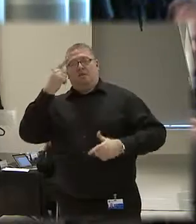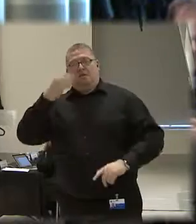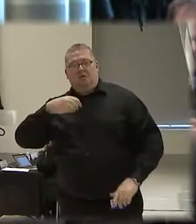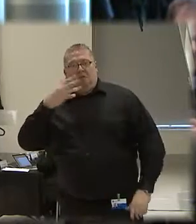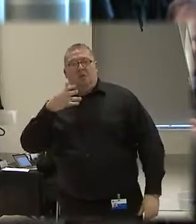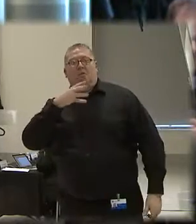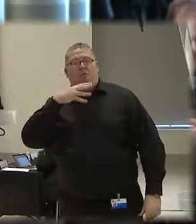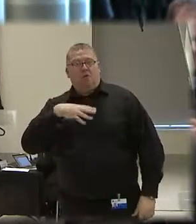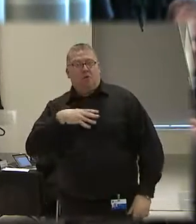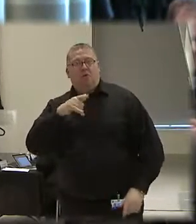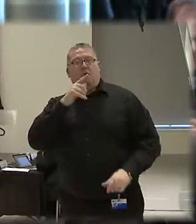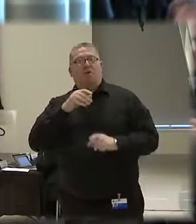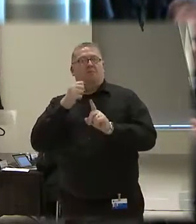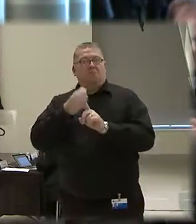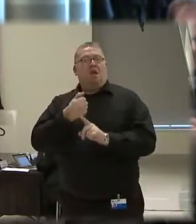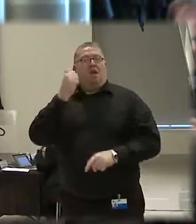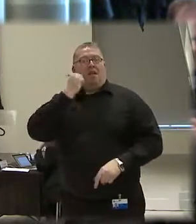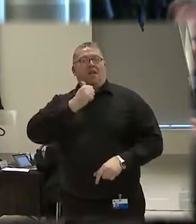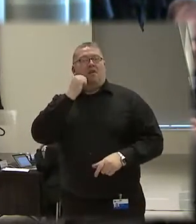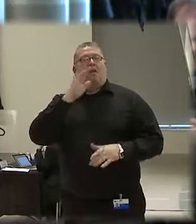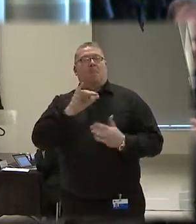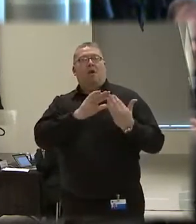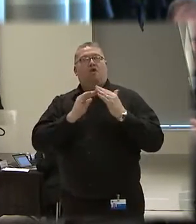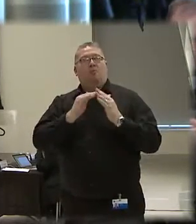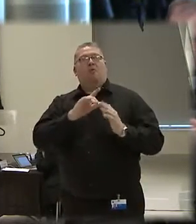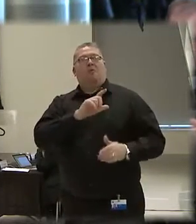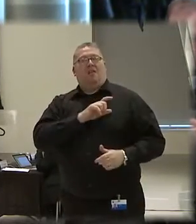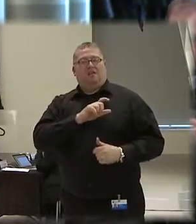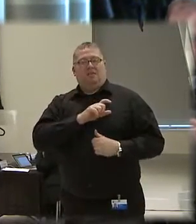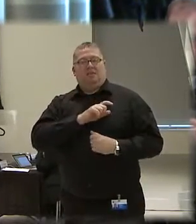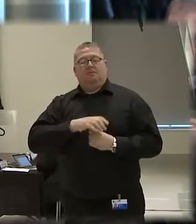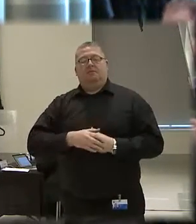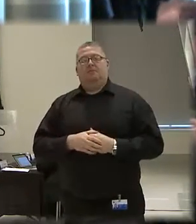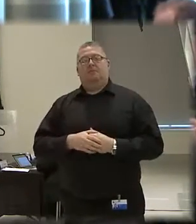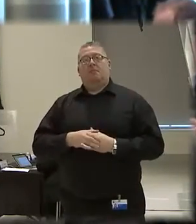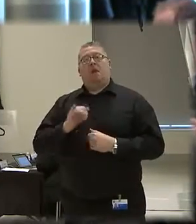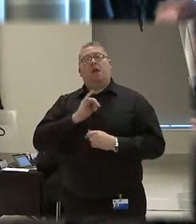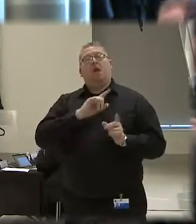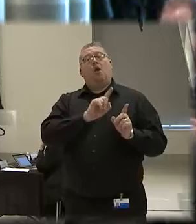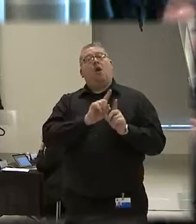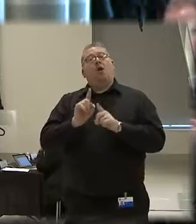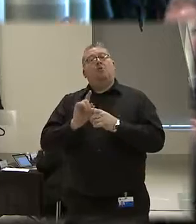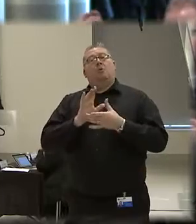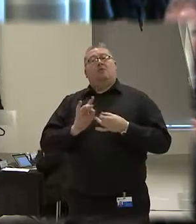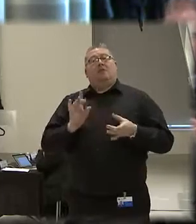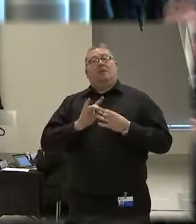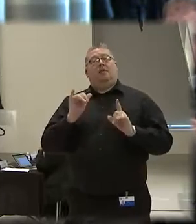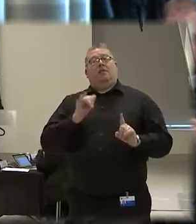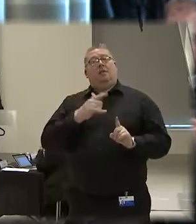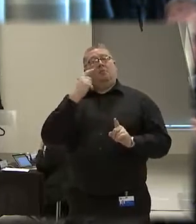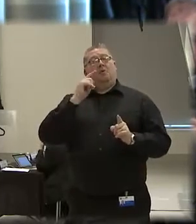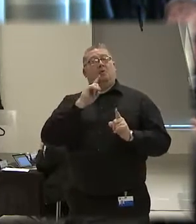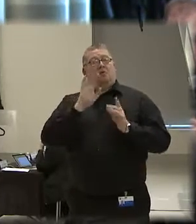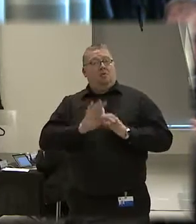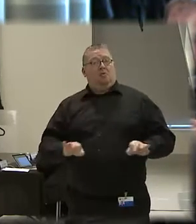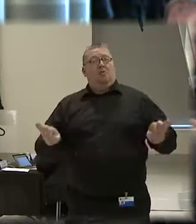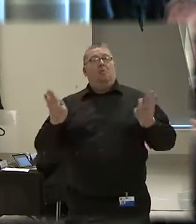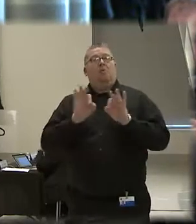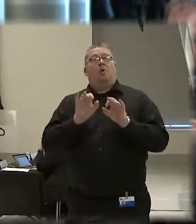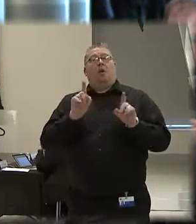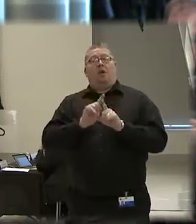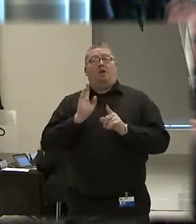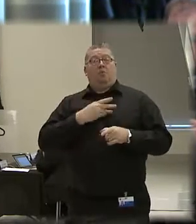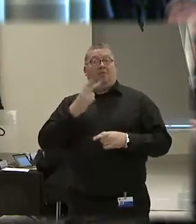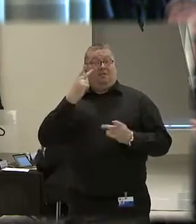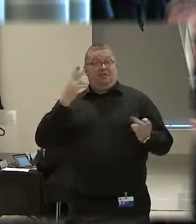millennial who is affected on a day-to-day basis by community policing. I also state this because it is important that as we sit